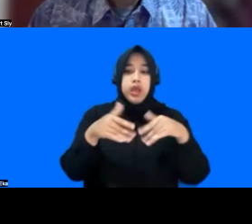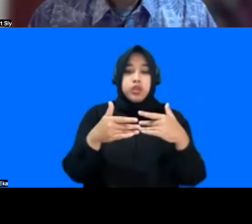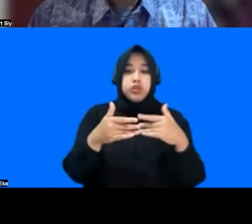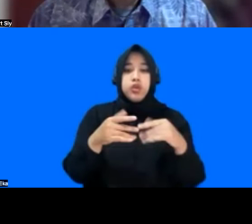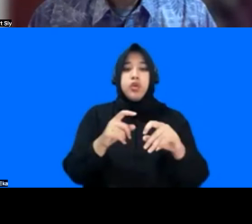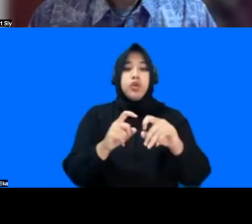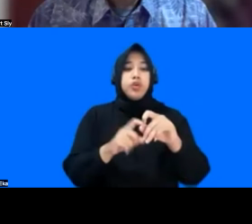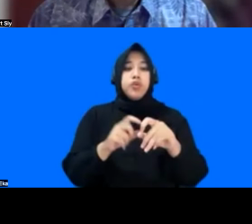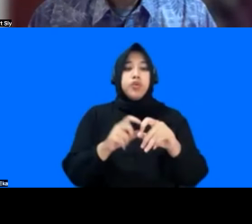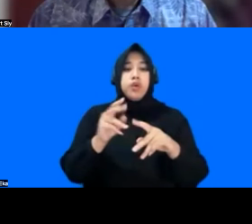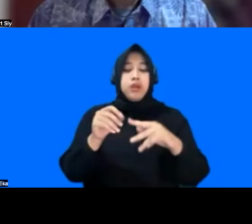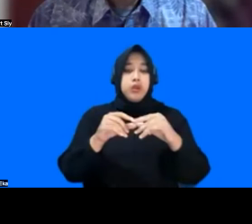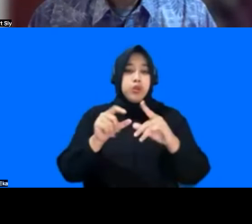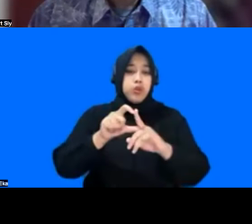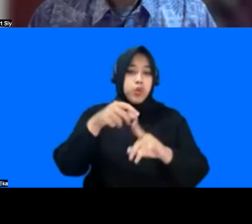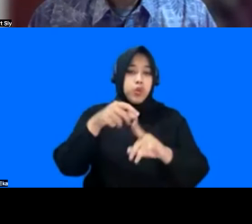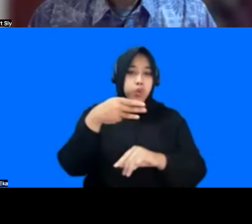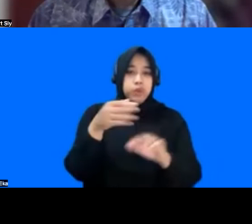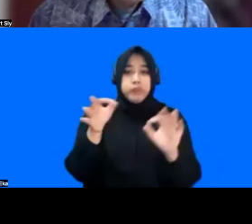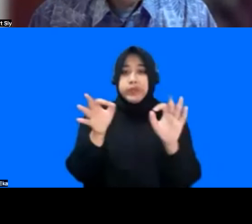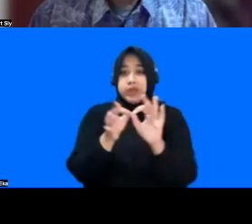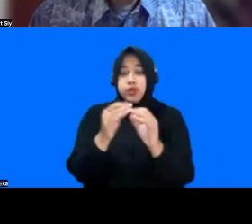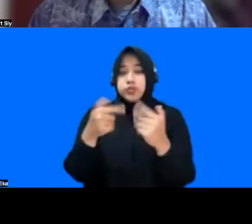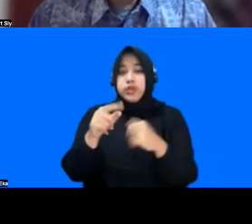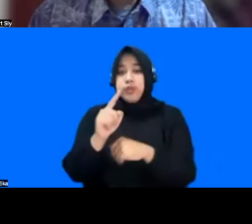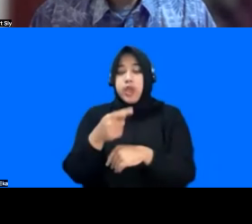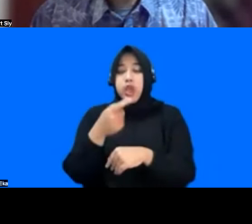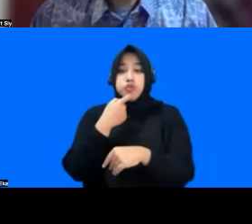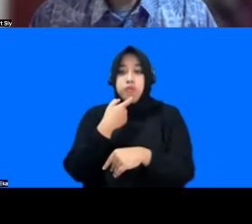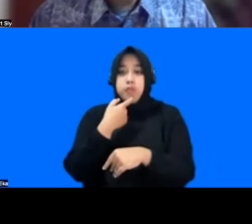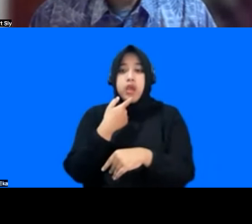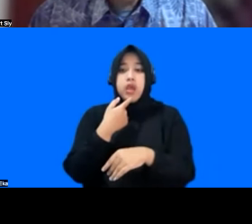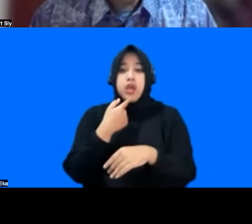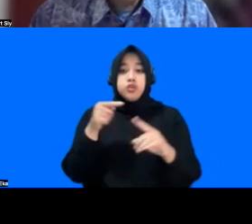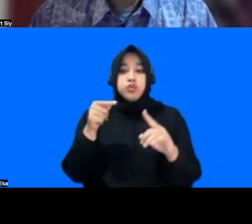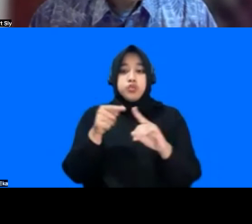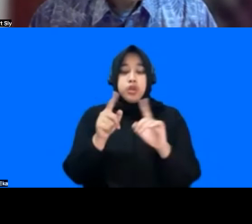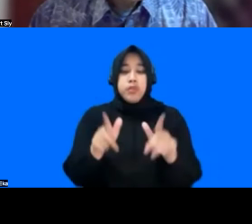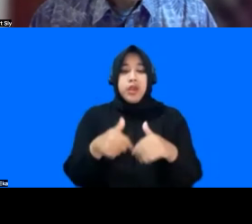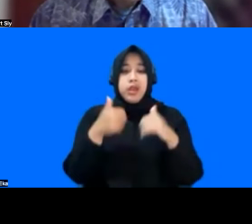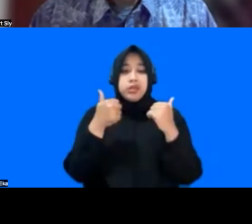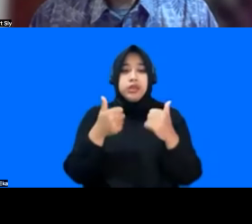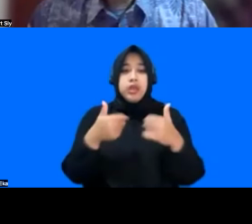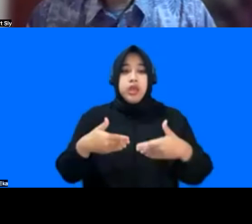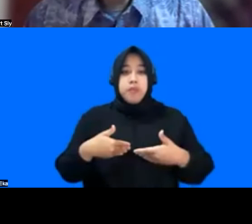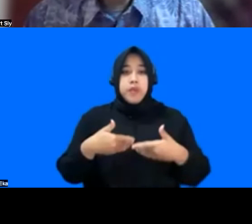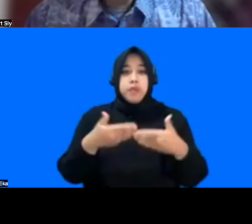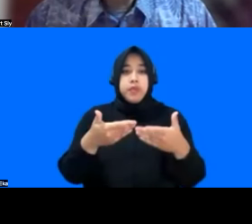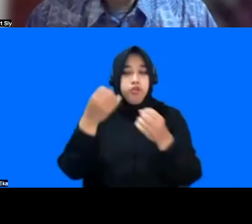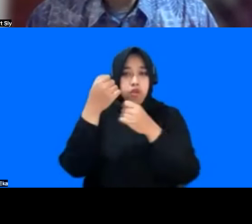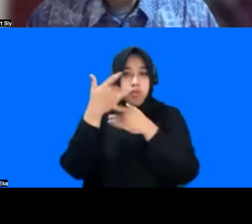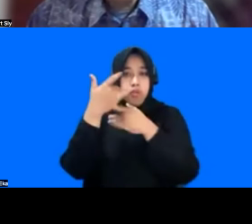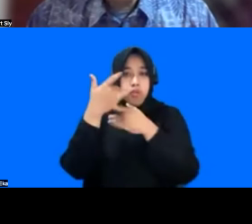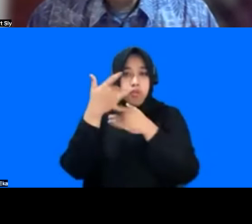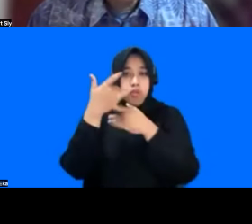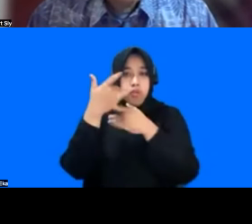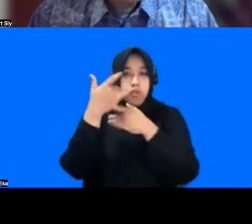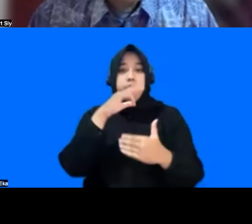have used to generate and provide useful information about travel needs and